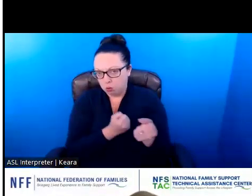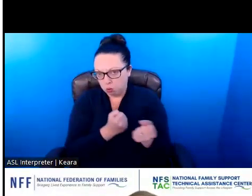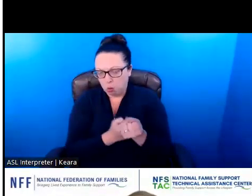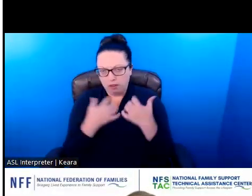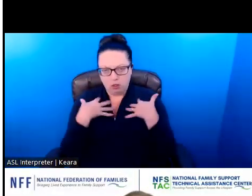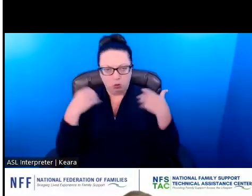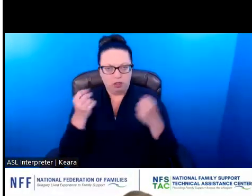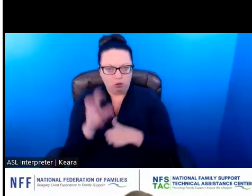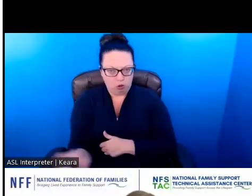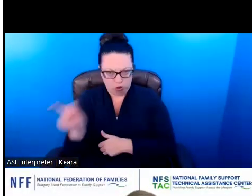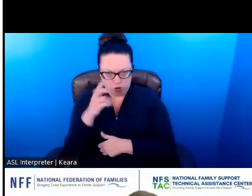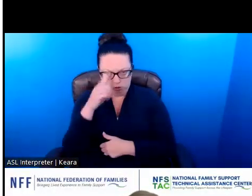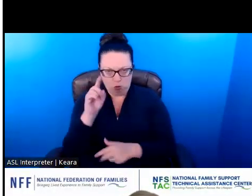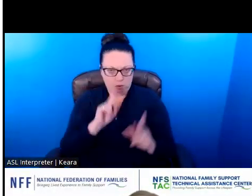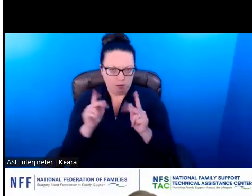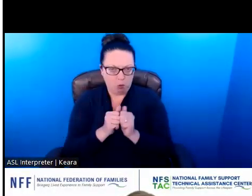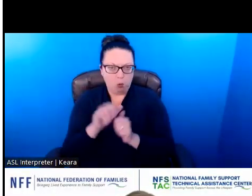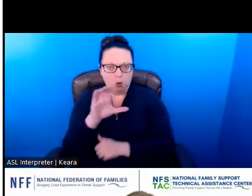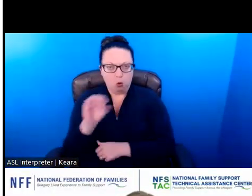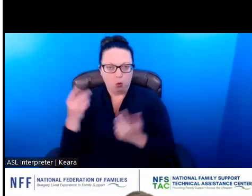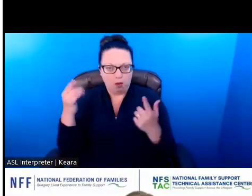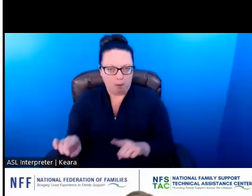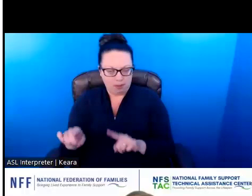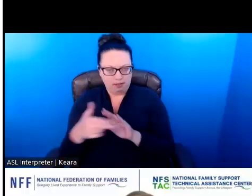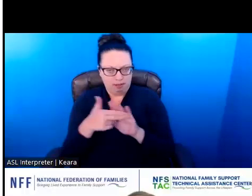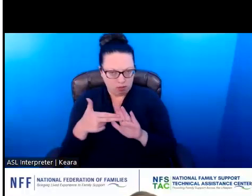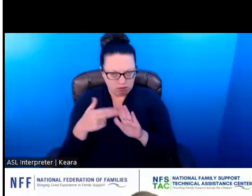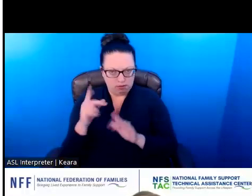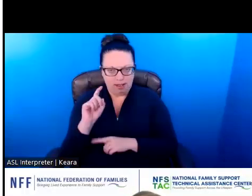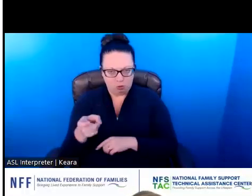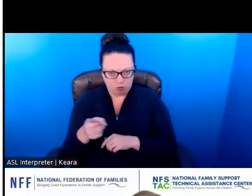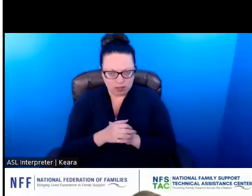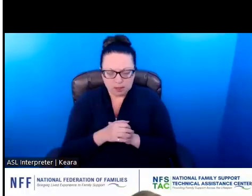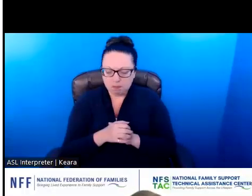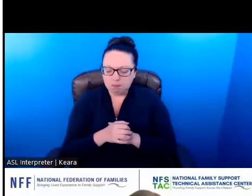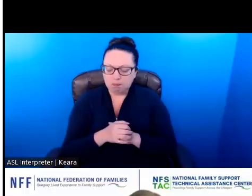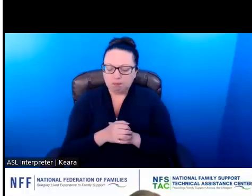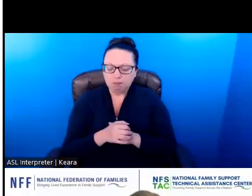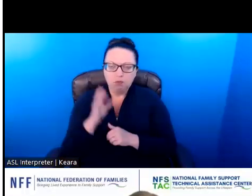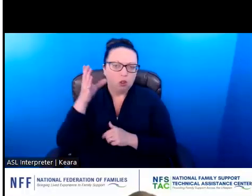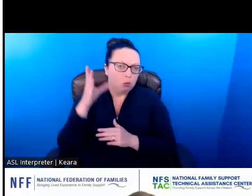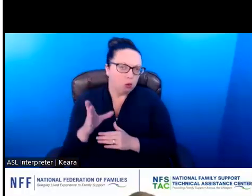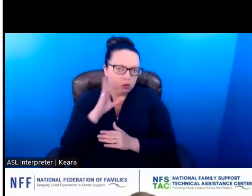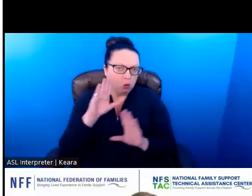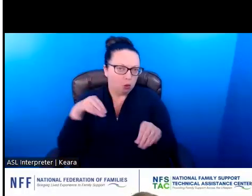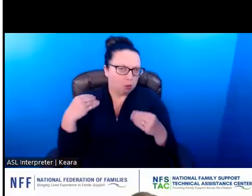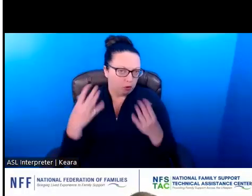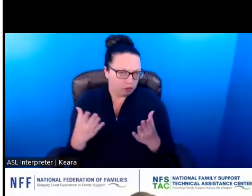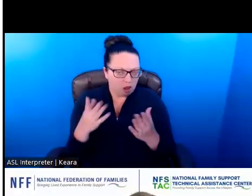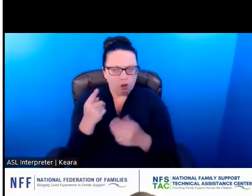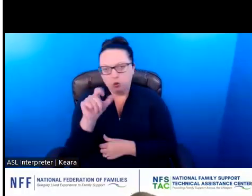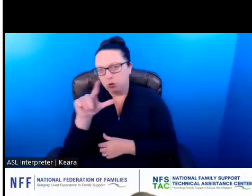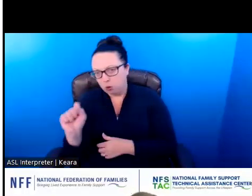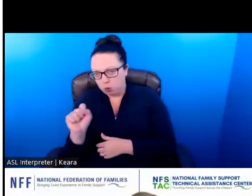journey for individuals with co-occurring diagnoses. Our presenters are going to give you some tools and strategies that family peer specialists can use